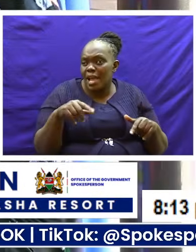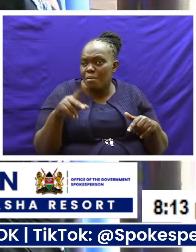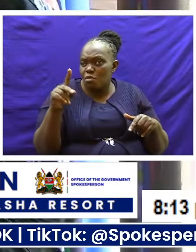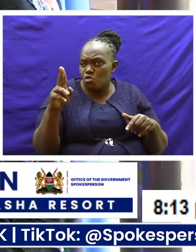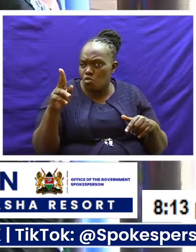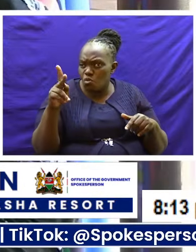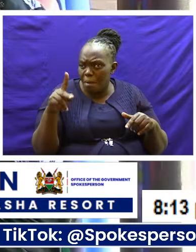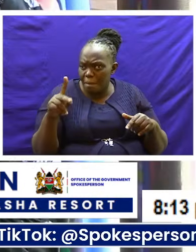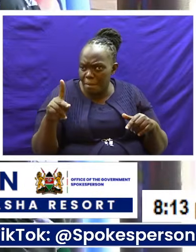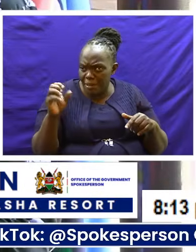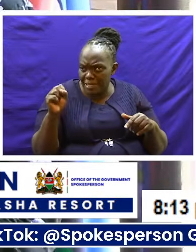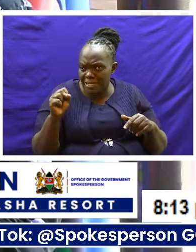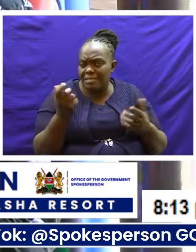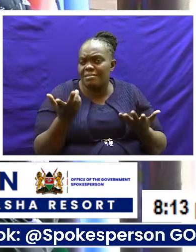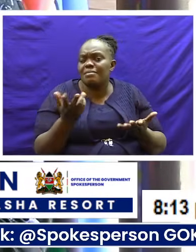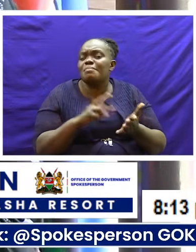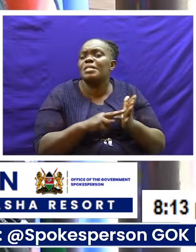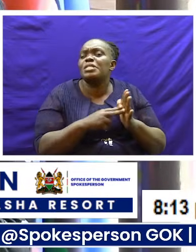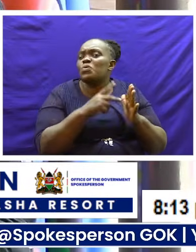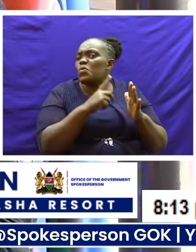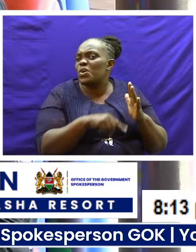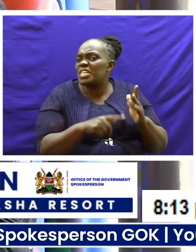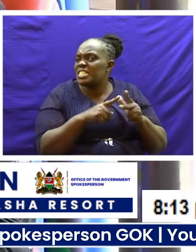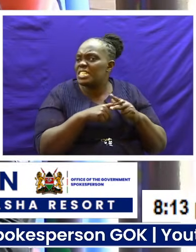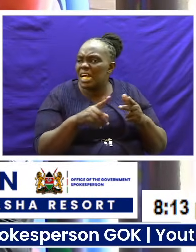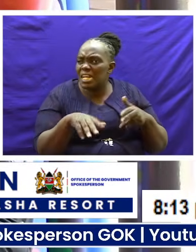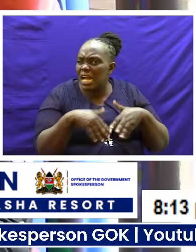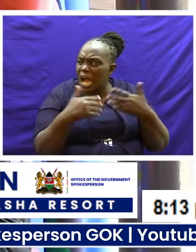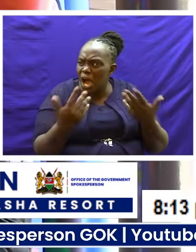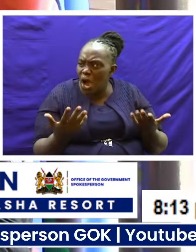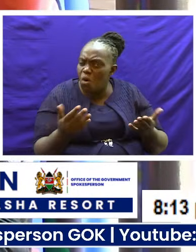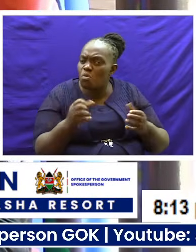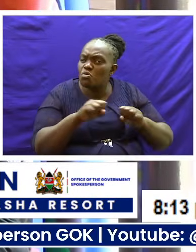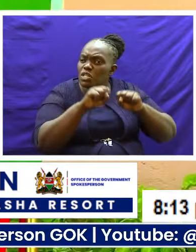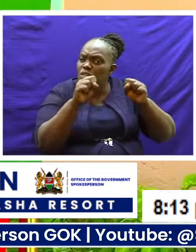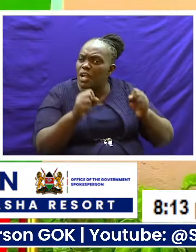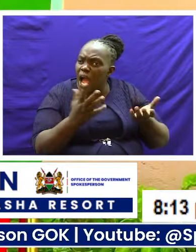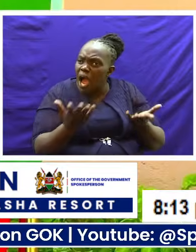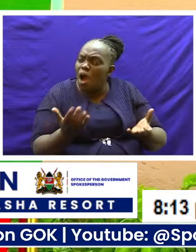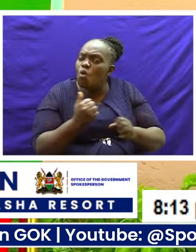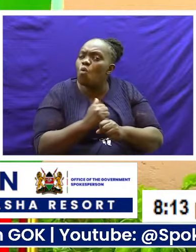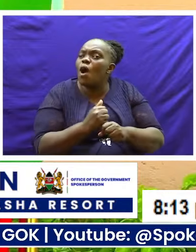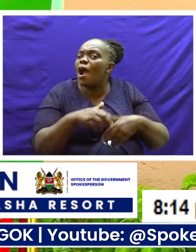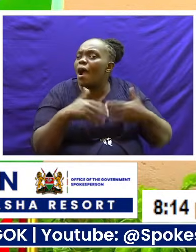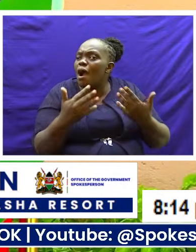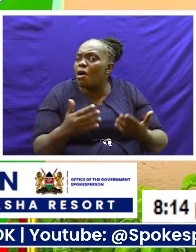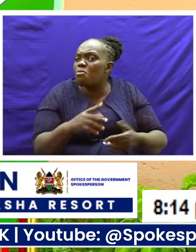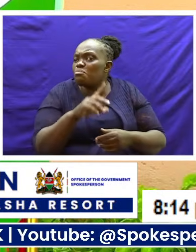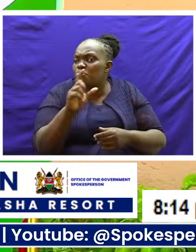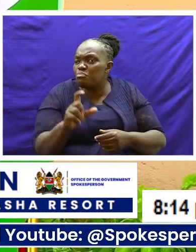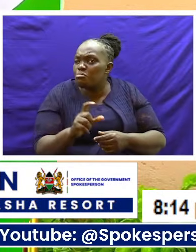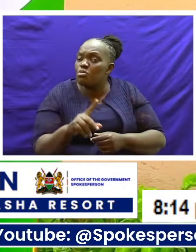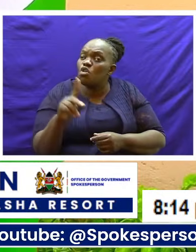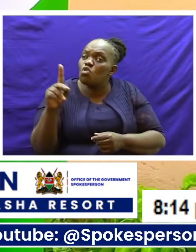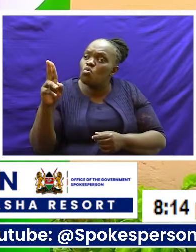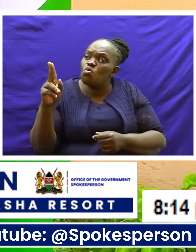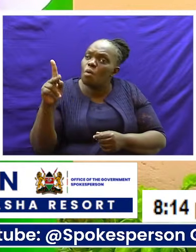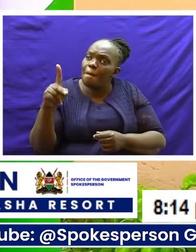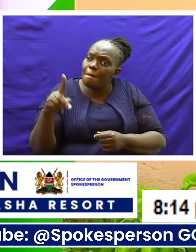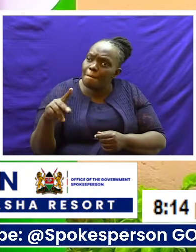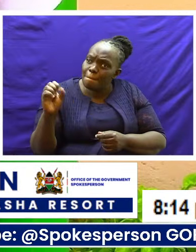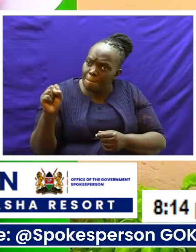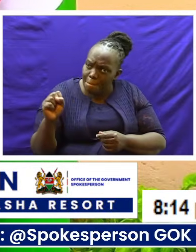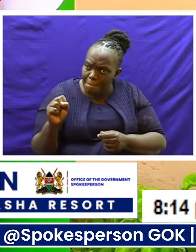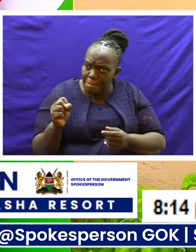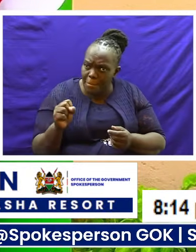is KUCCPS in short? How was it established? Or how is it structured? How do you function? KUCCPS is